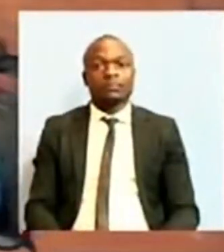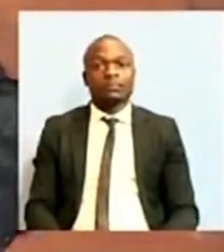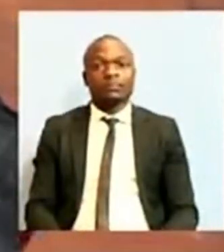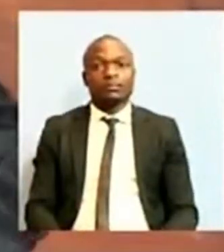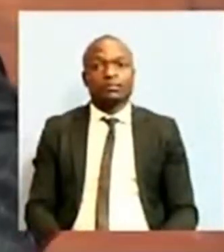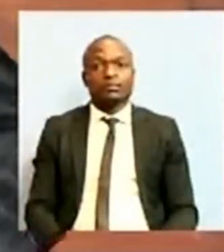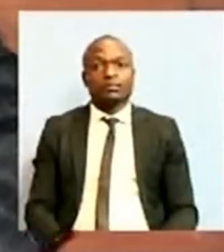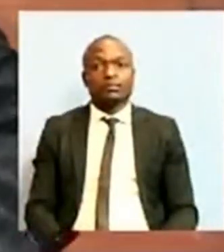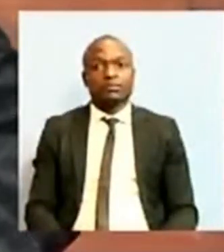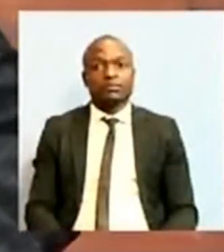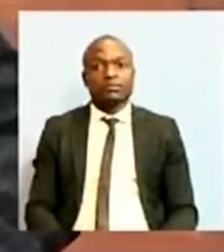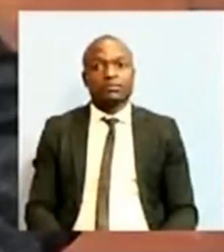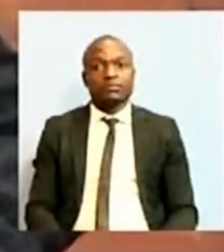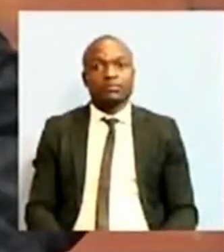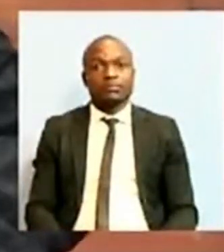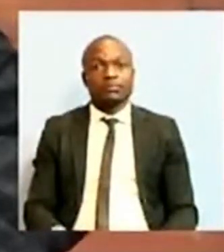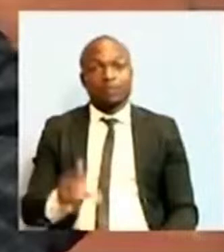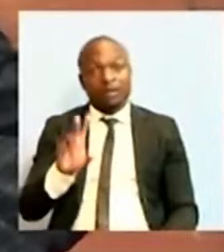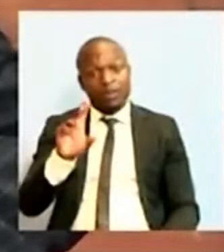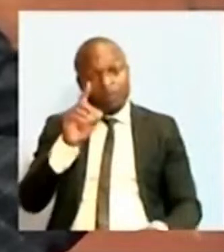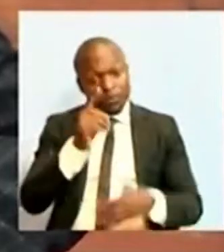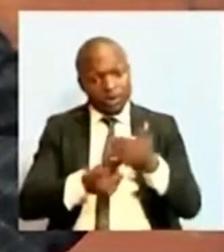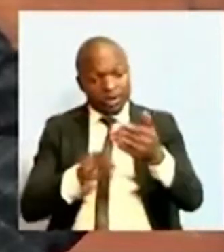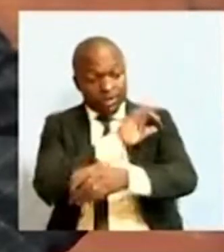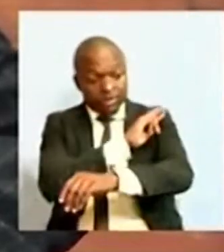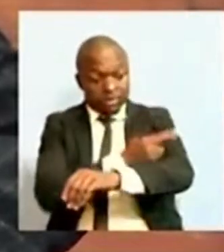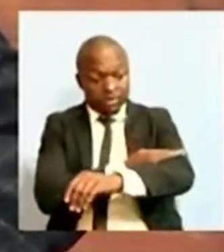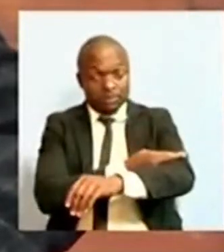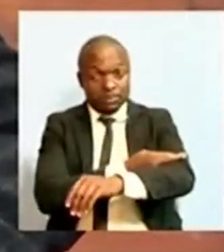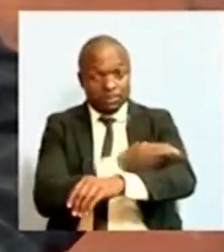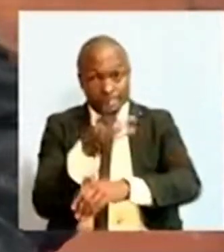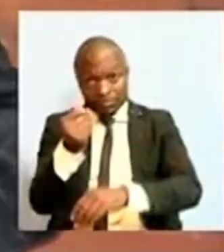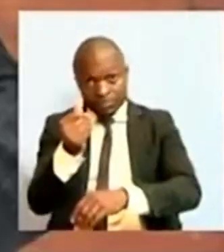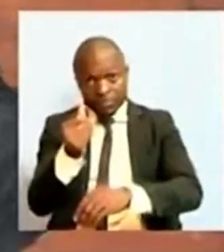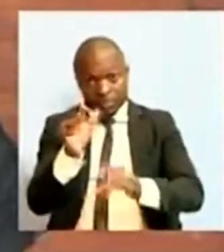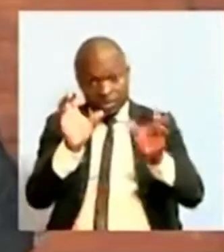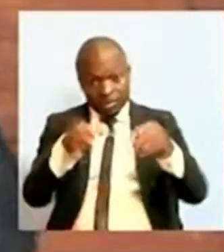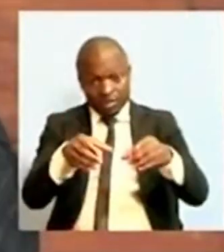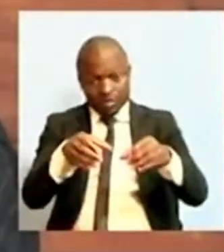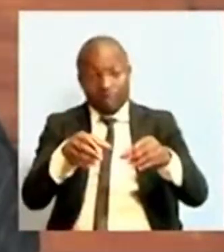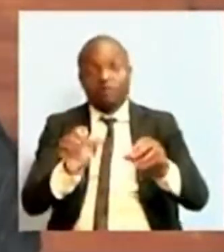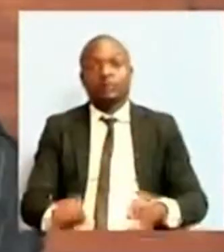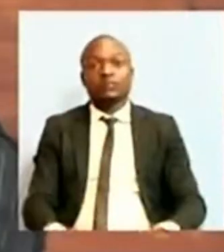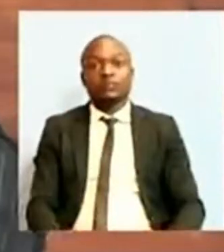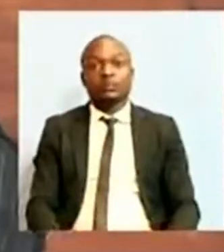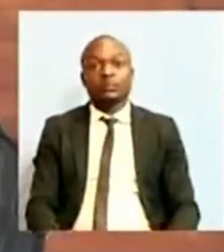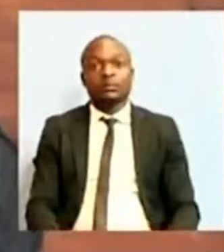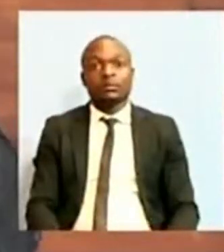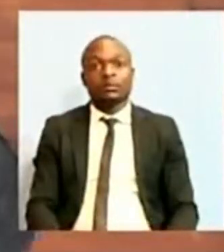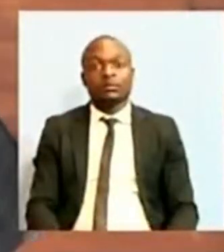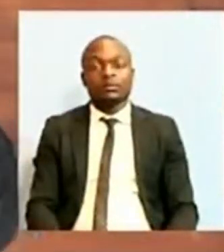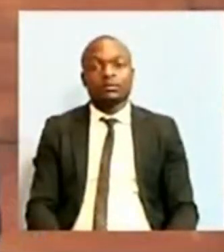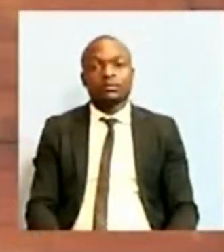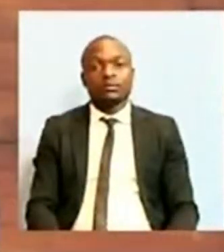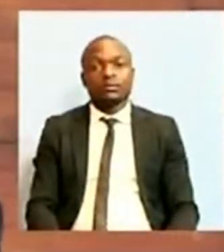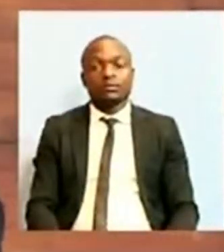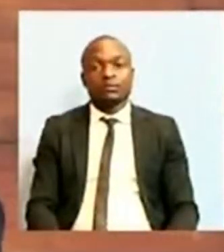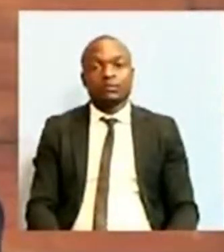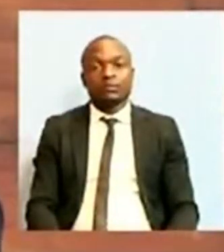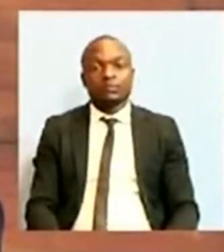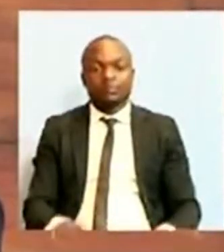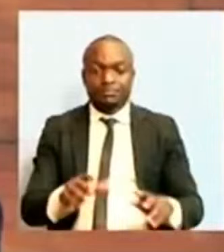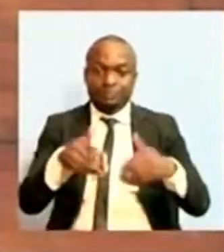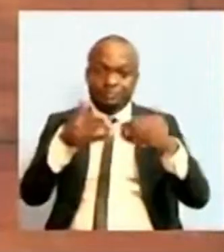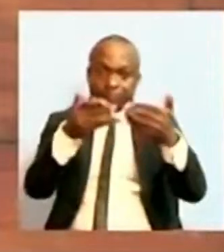anyway, what are your sources of income as a council? Let me not try to answer some of your responses. I submit,